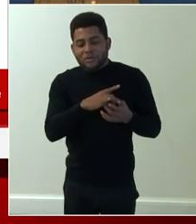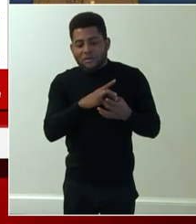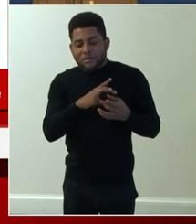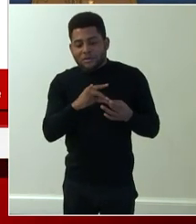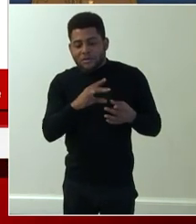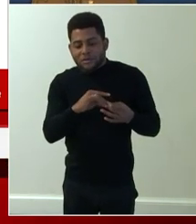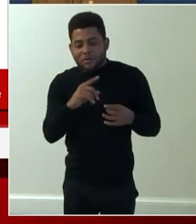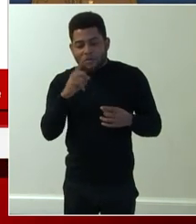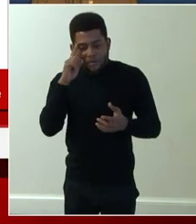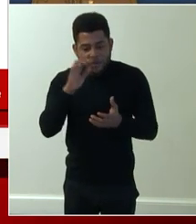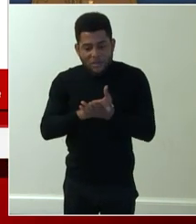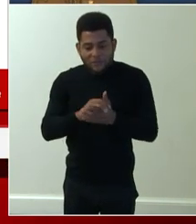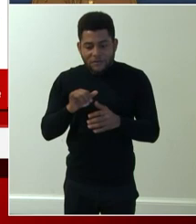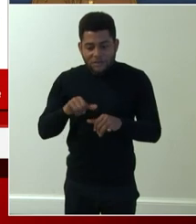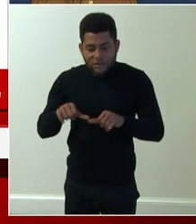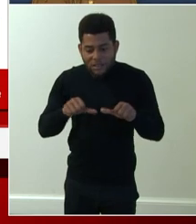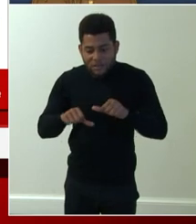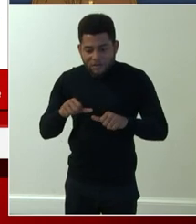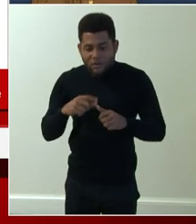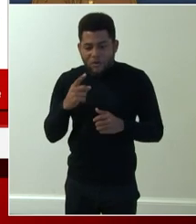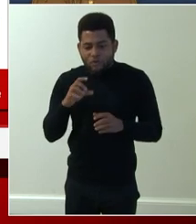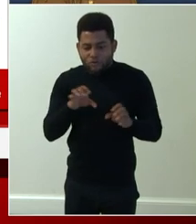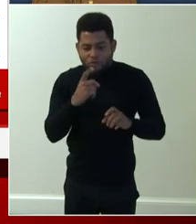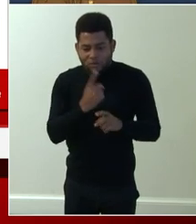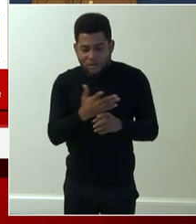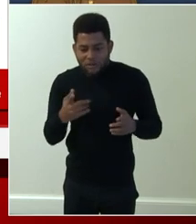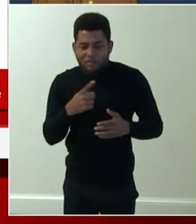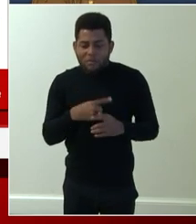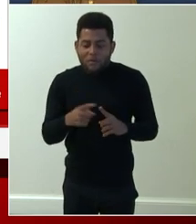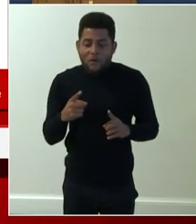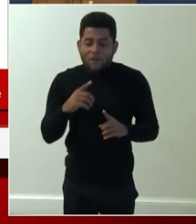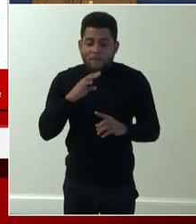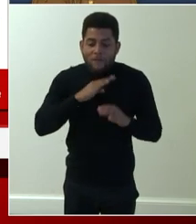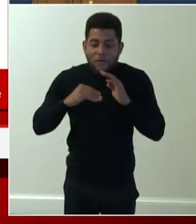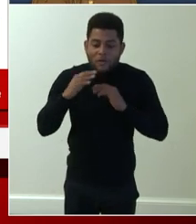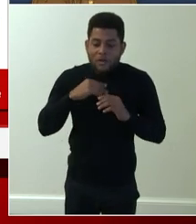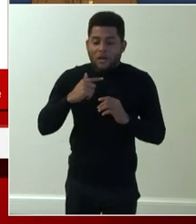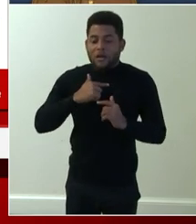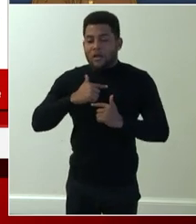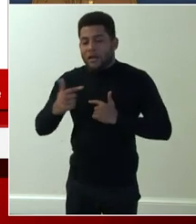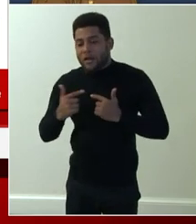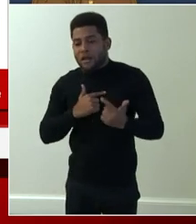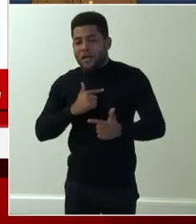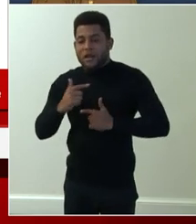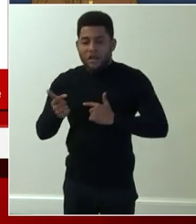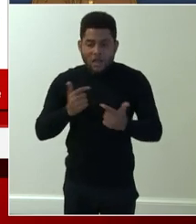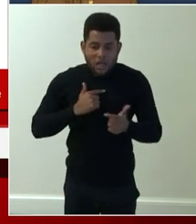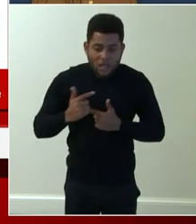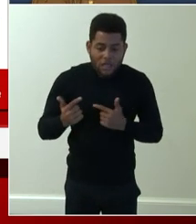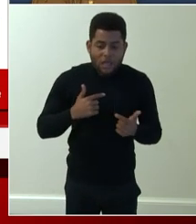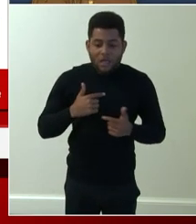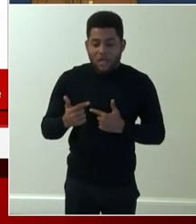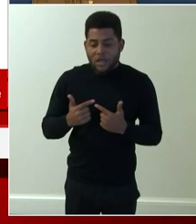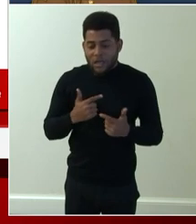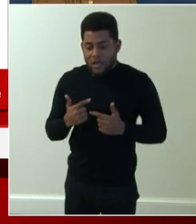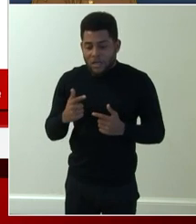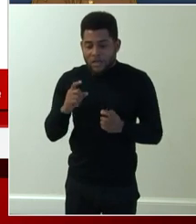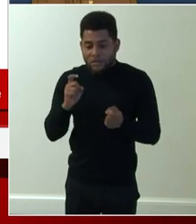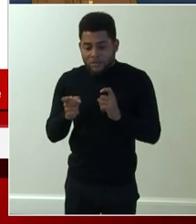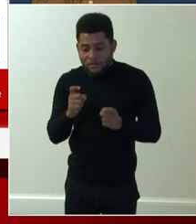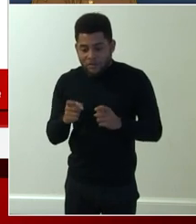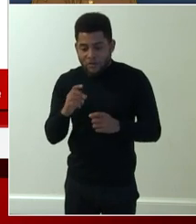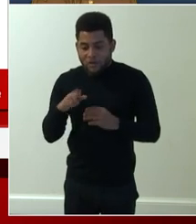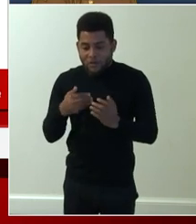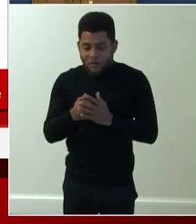believe in the science, want to do the right thing, but they're frustrated with this back and forth and changes all the